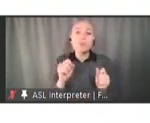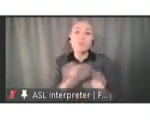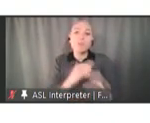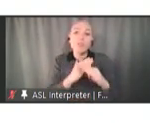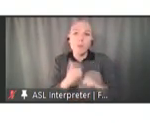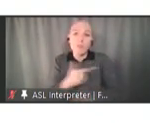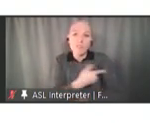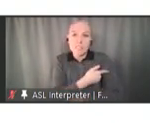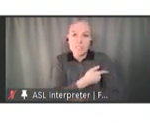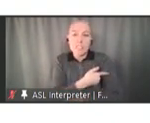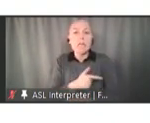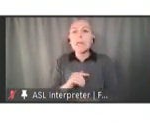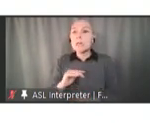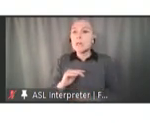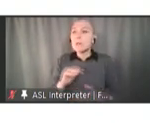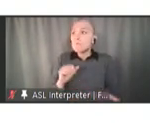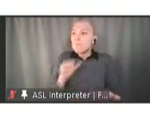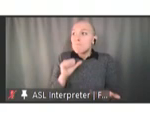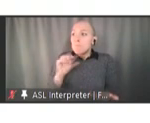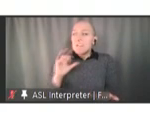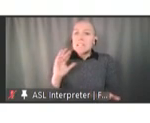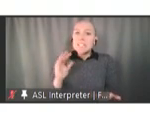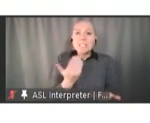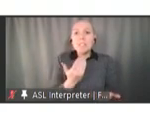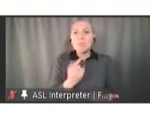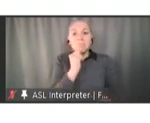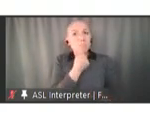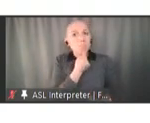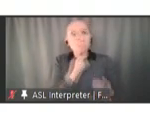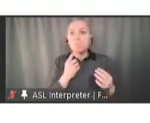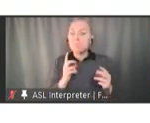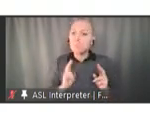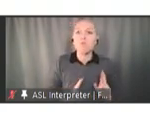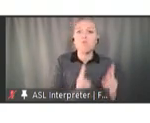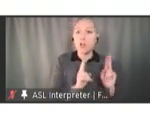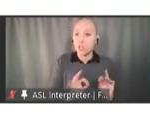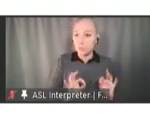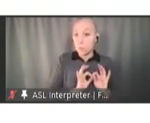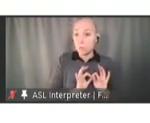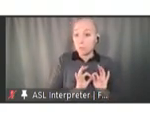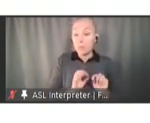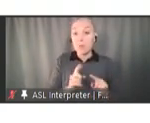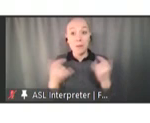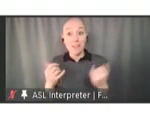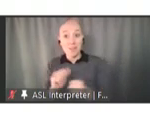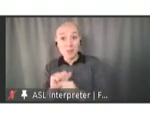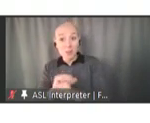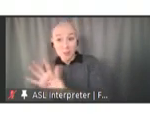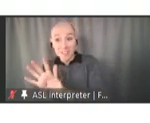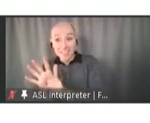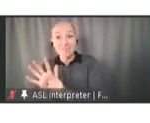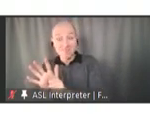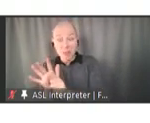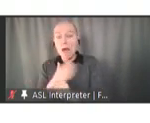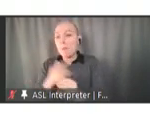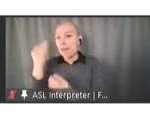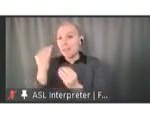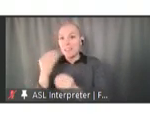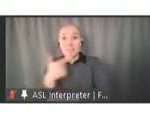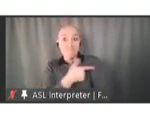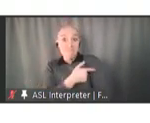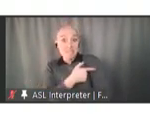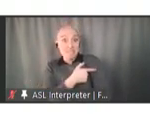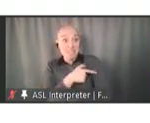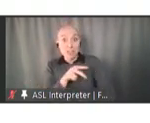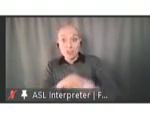critical. And I think with COVID-19, it's my understanding of thinking about vaccine safety surveillance has changed entirely. So I do